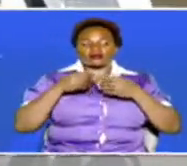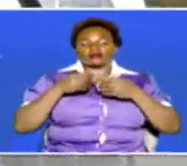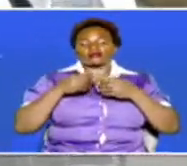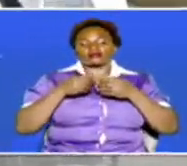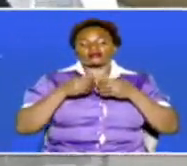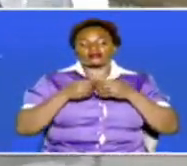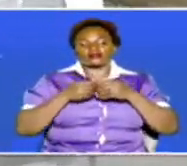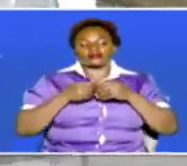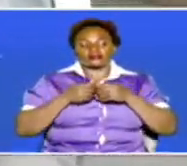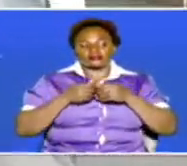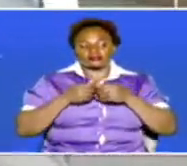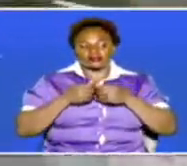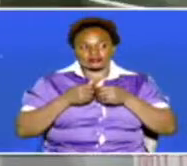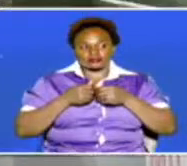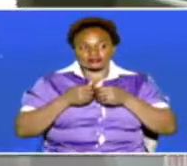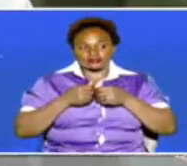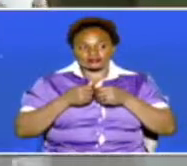carriage.